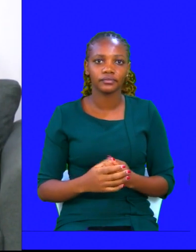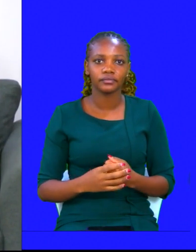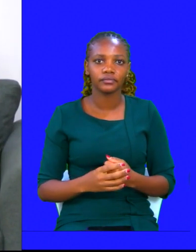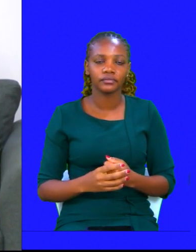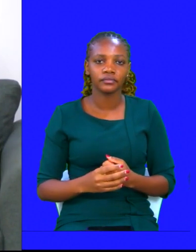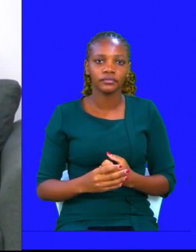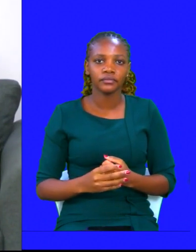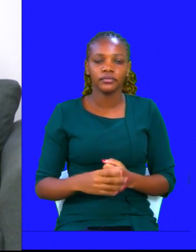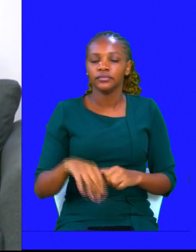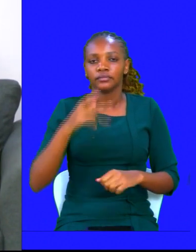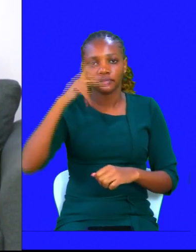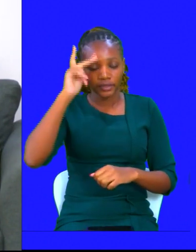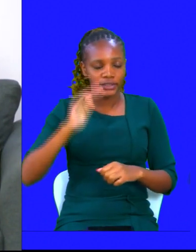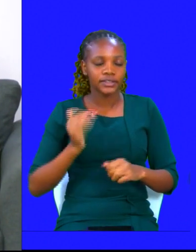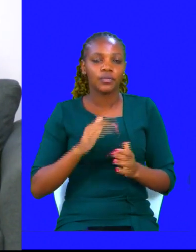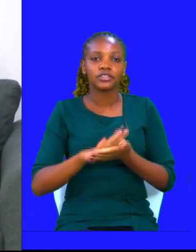Role model that